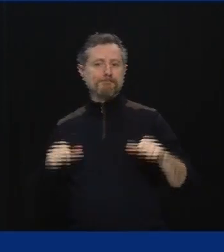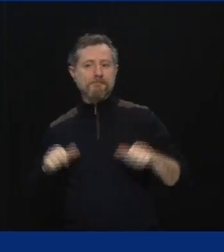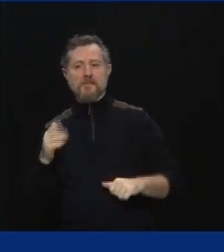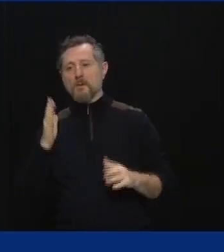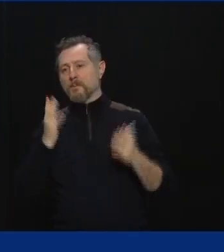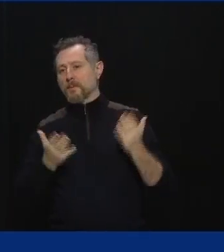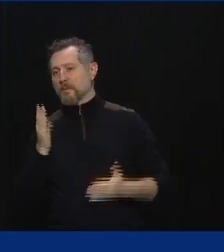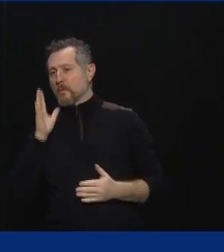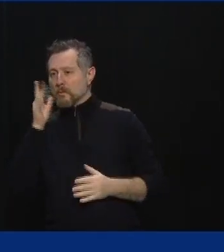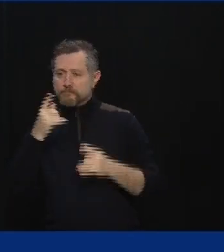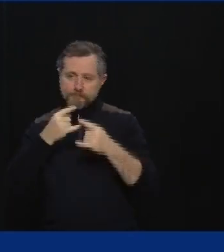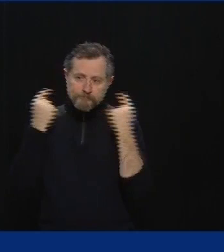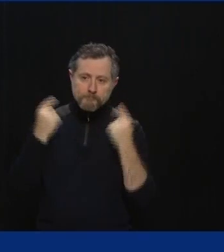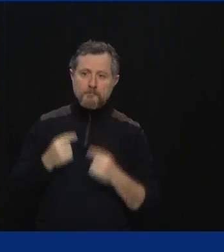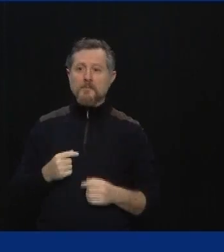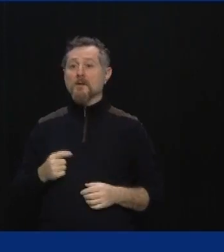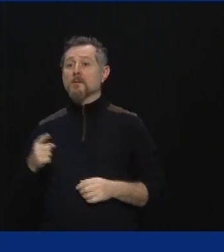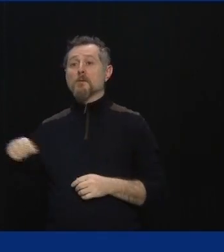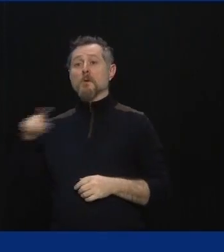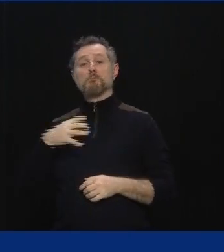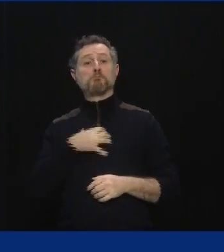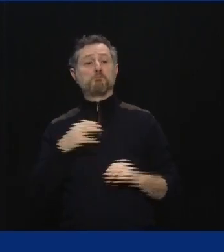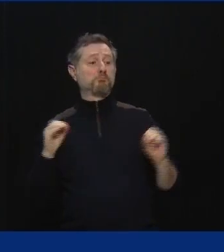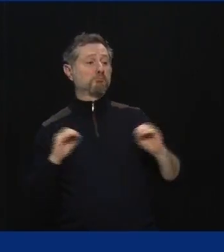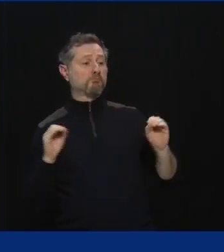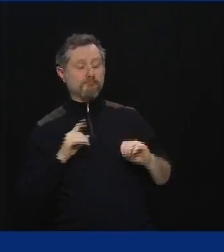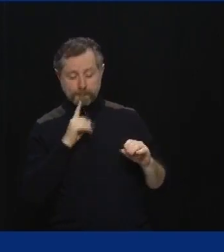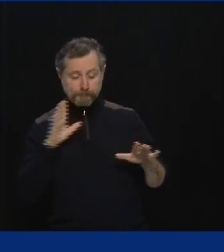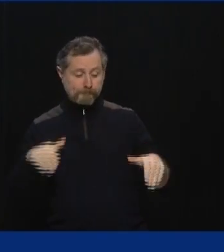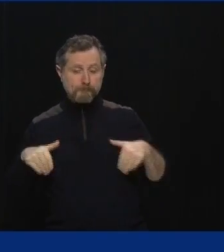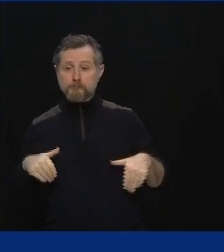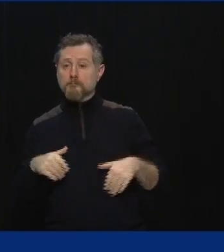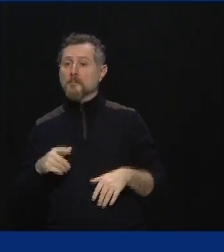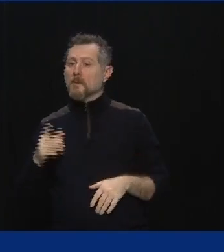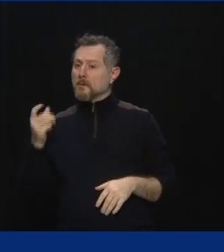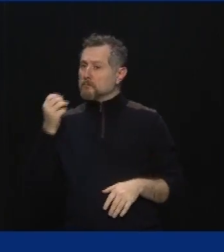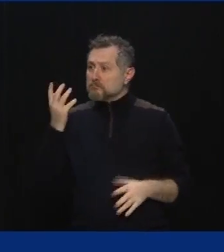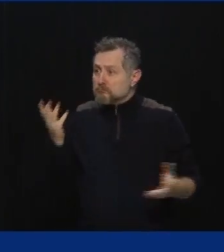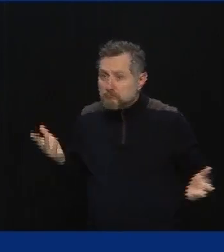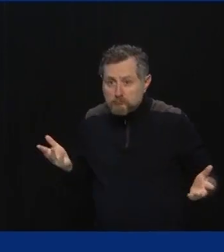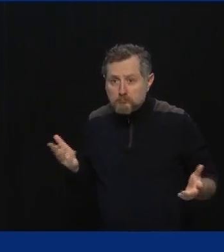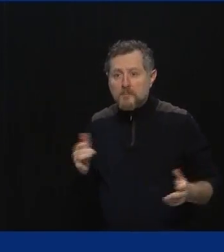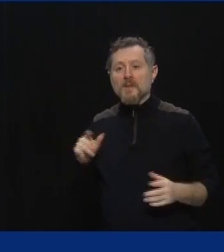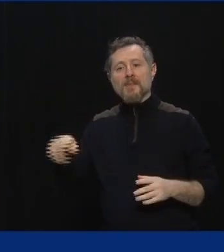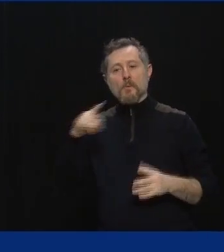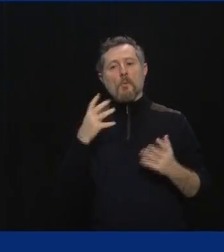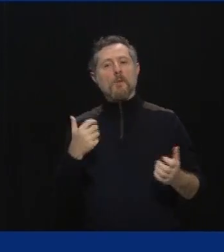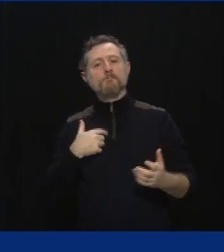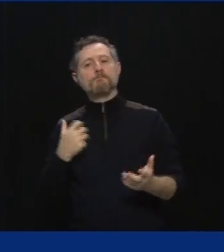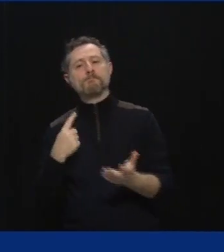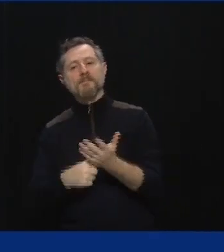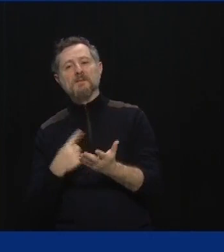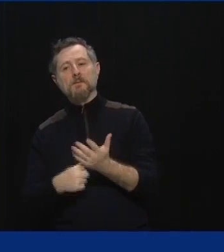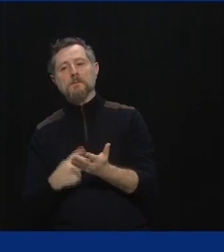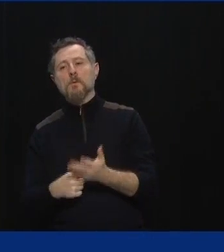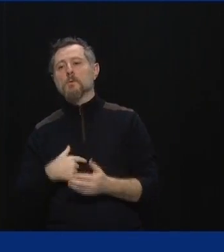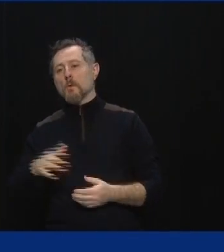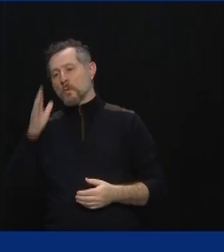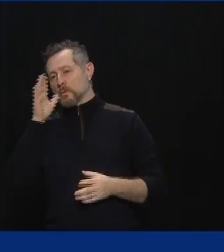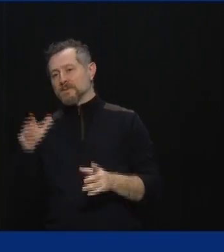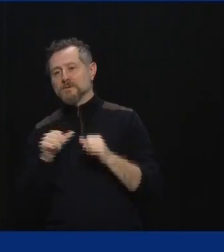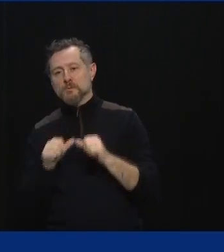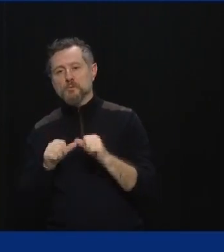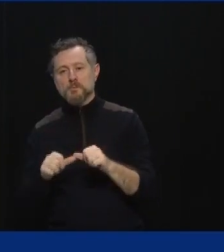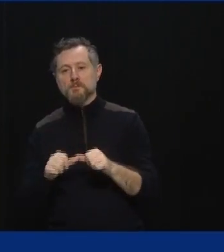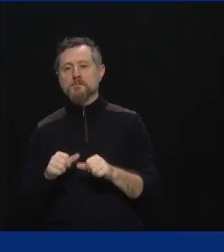in. They did not give me pushback. They understood. They just want to have this conversation. We'll continue to ask them what they need,